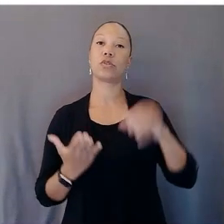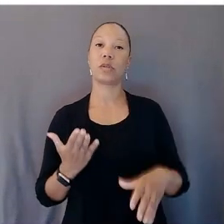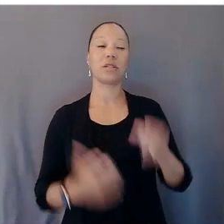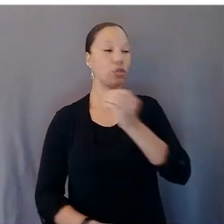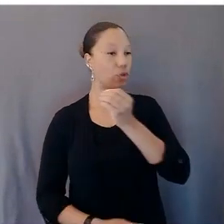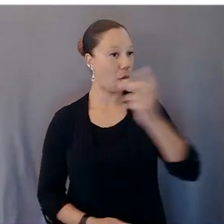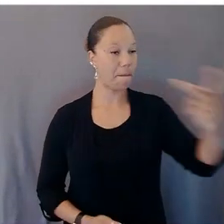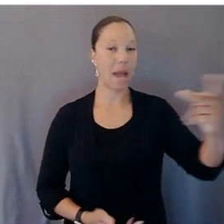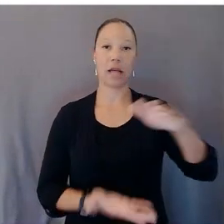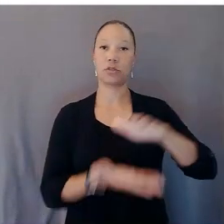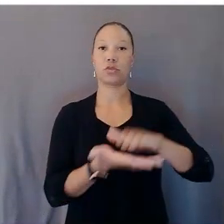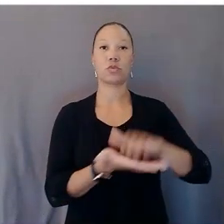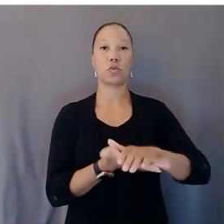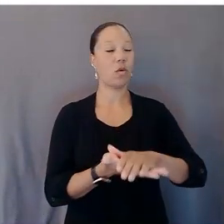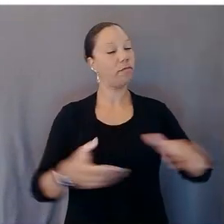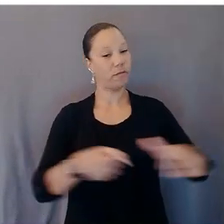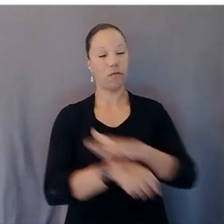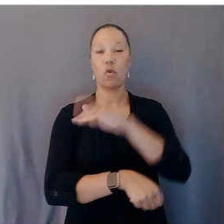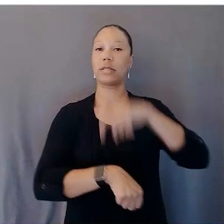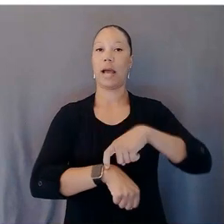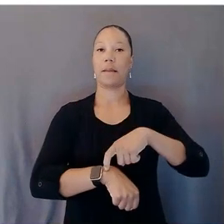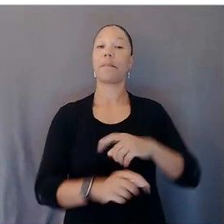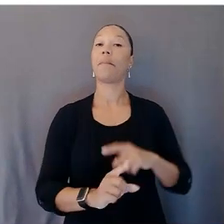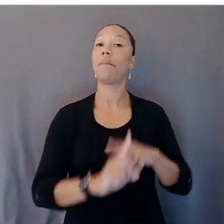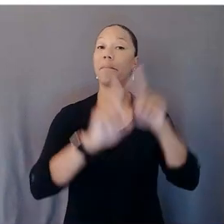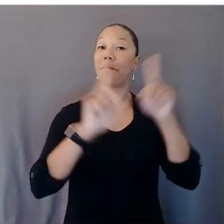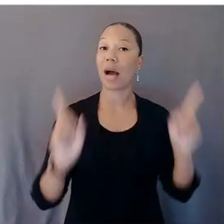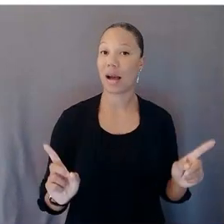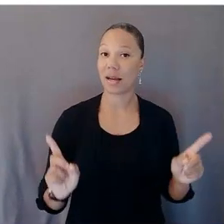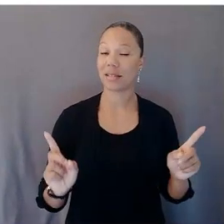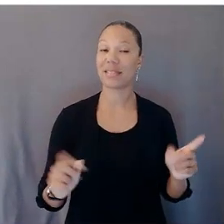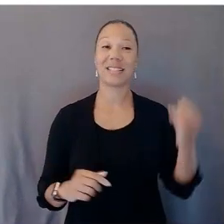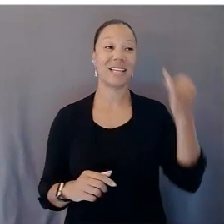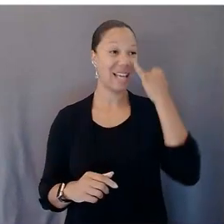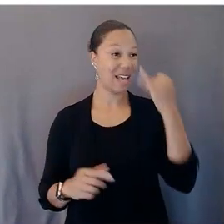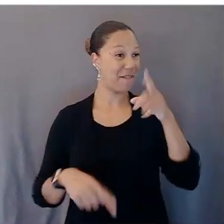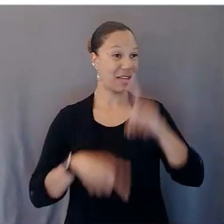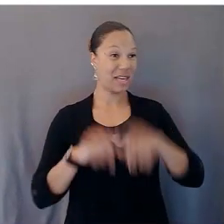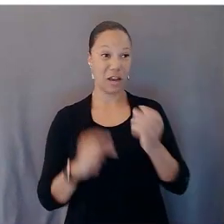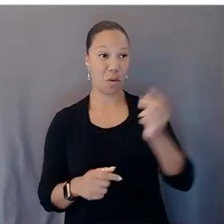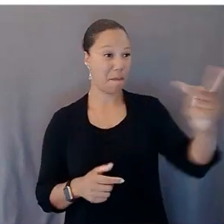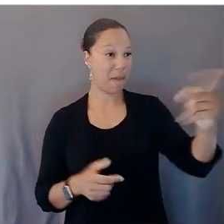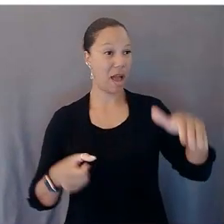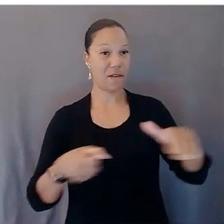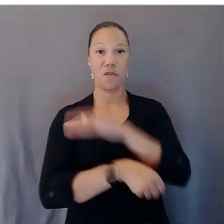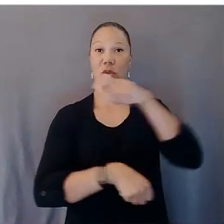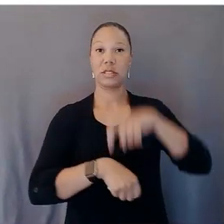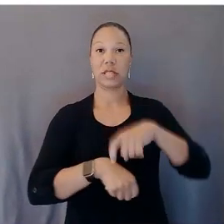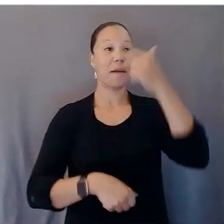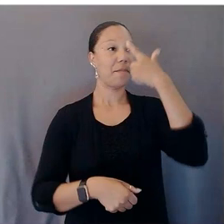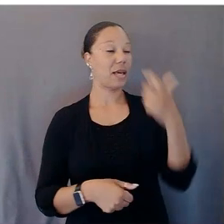in school, a full return to school. But if we can't do that, if because of the